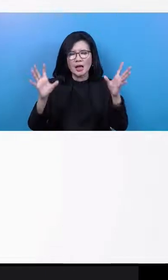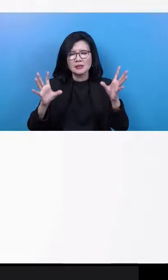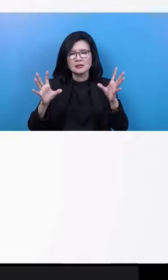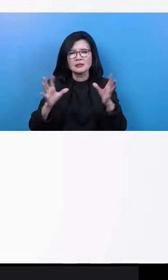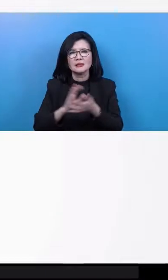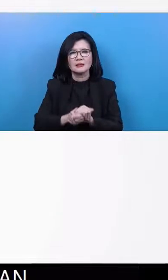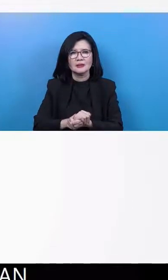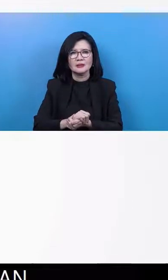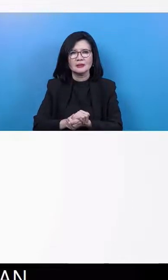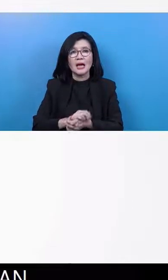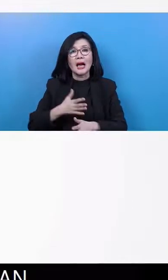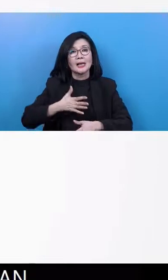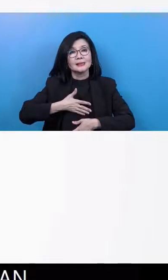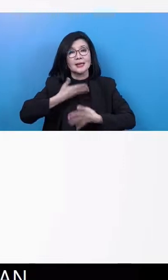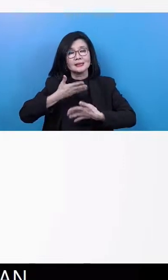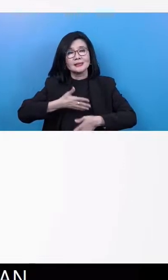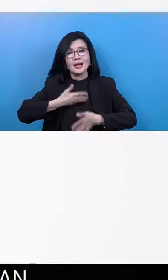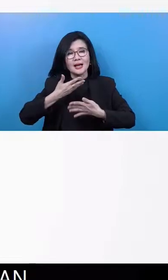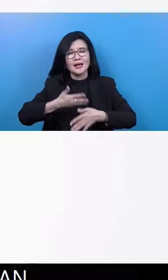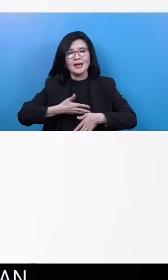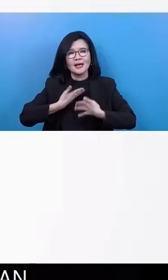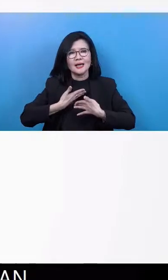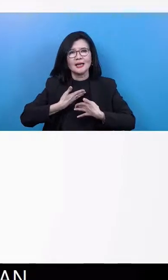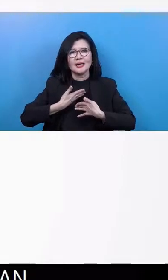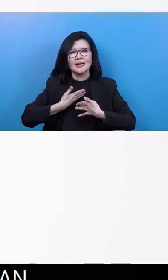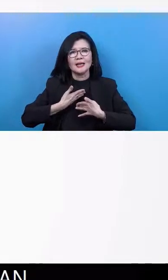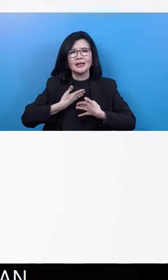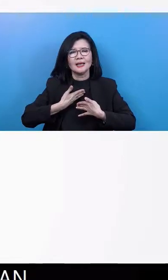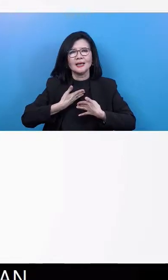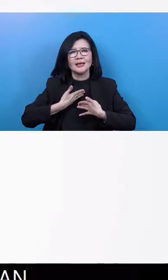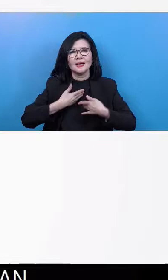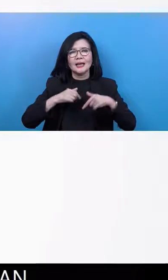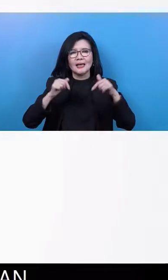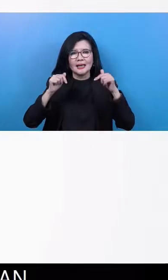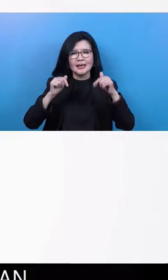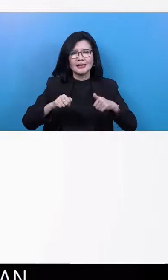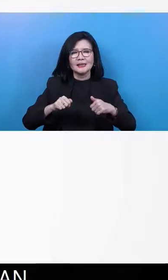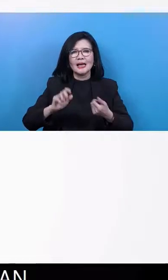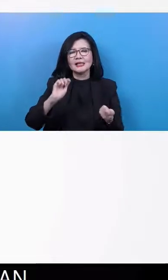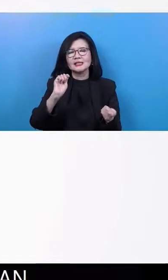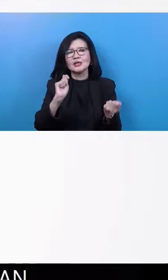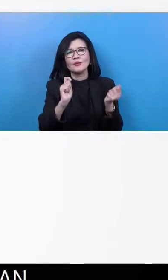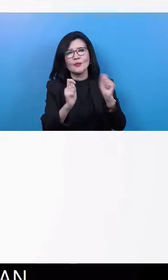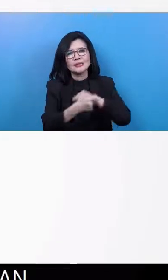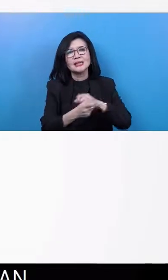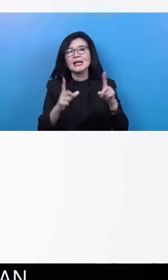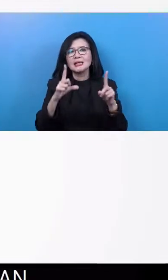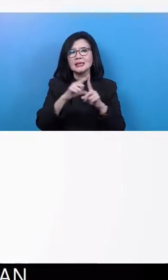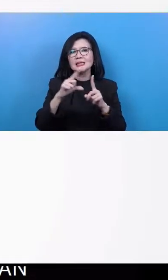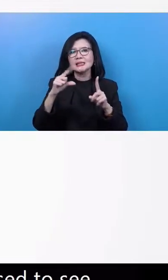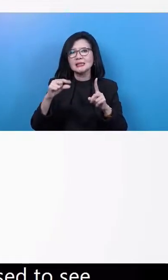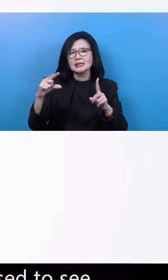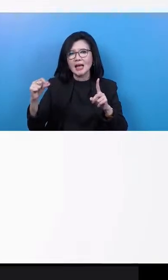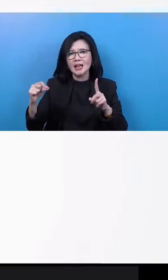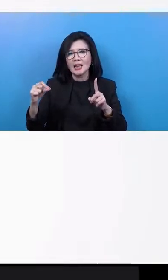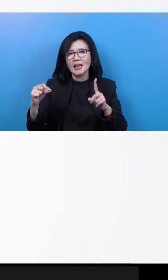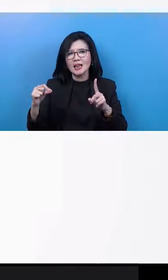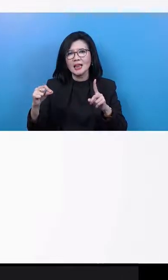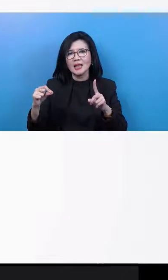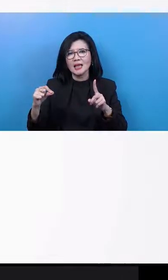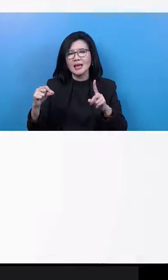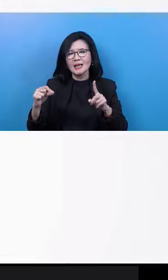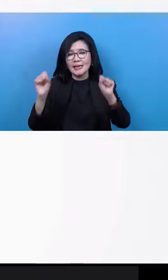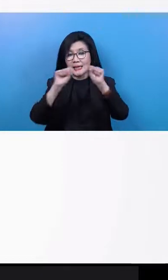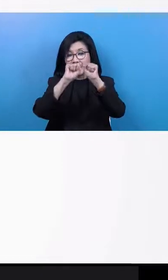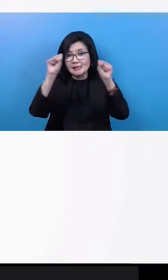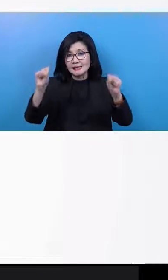of accelerating digital transformation, issues of human security, whole of community approach, as mentioned here, plus of course